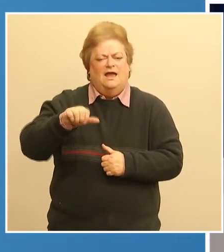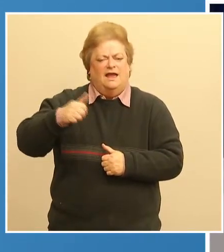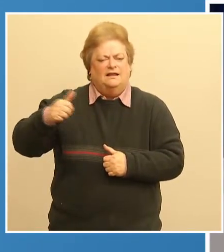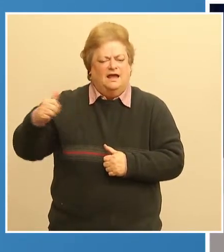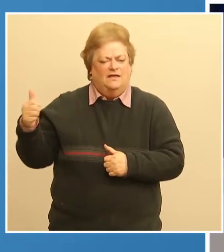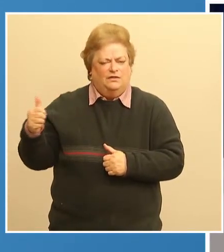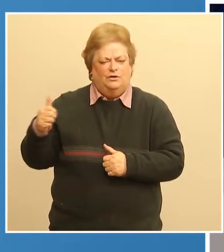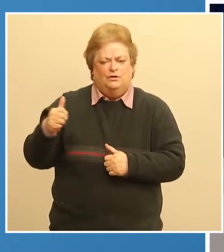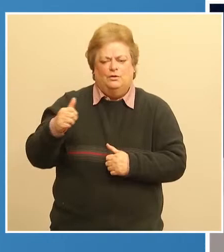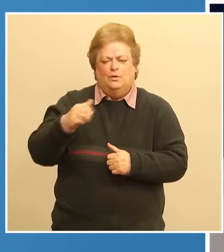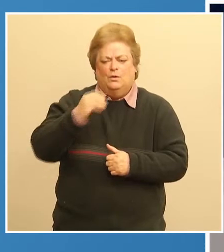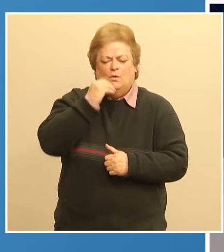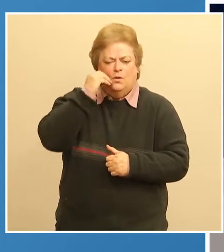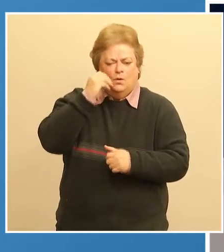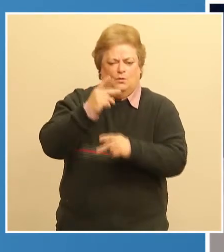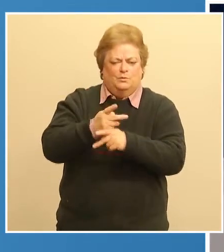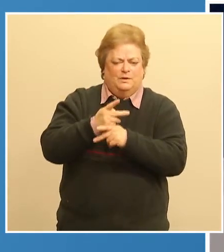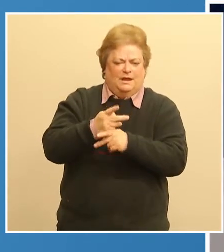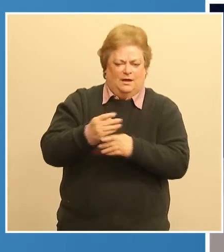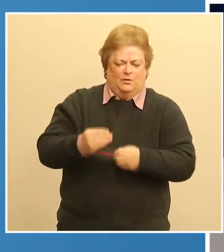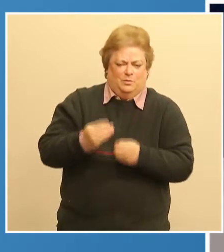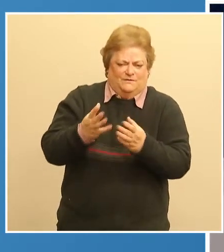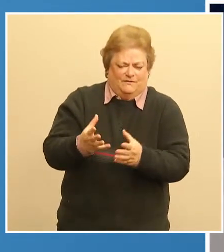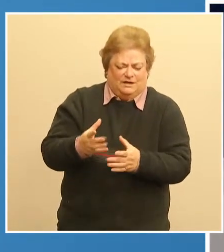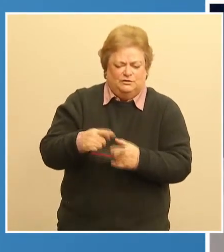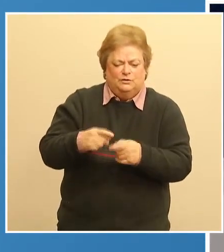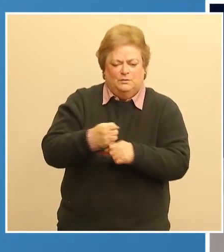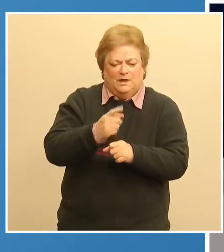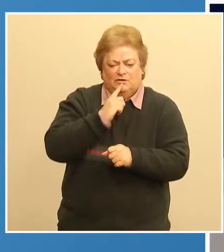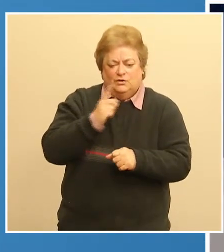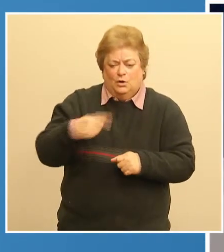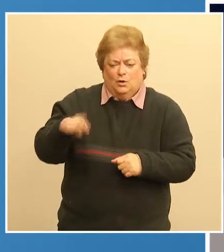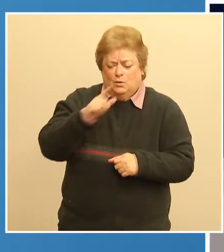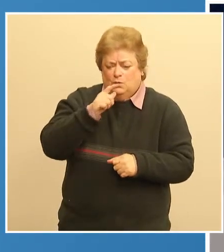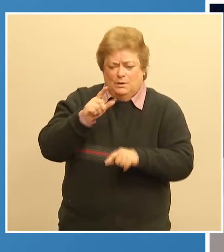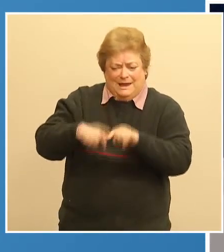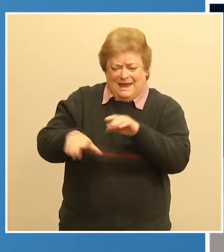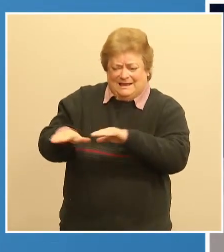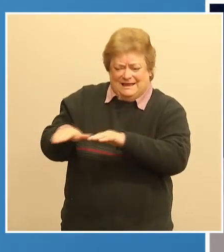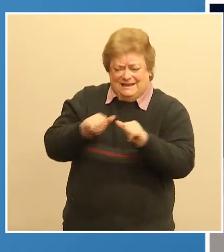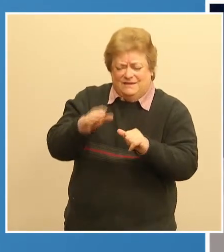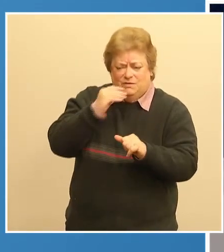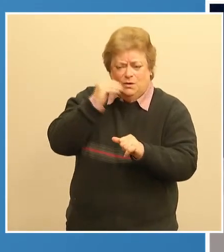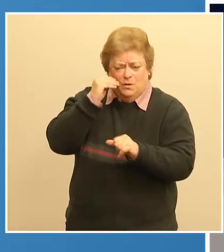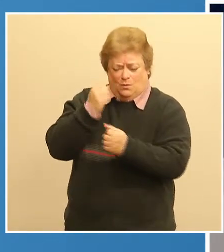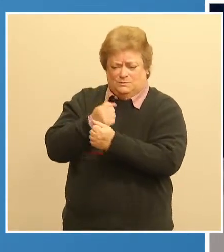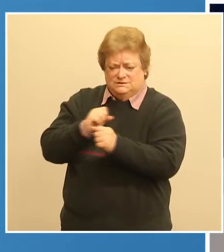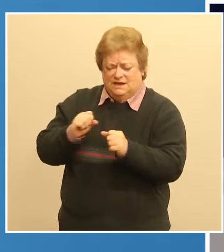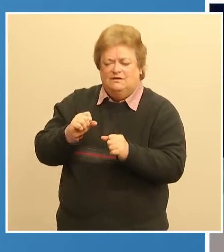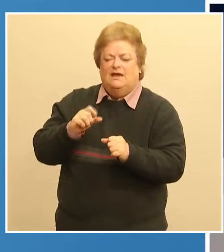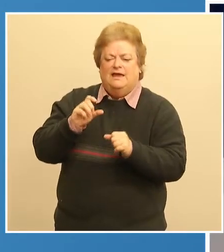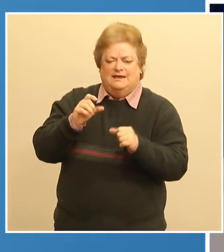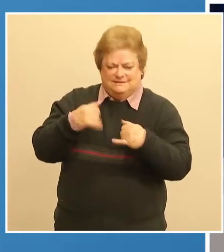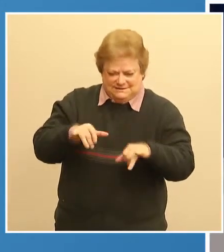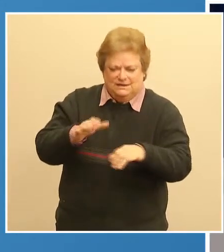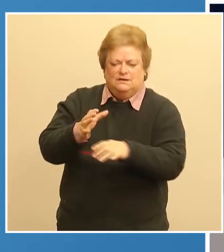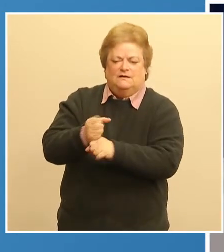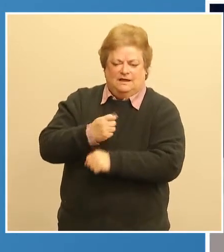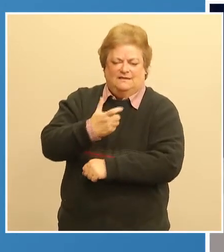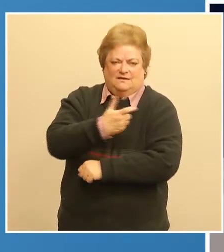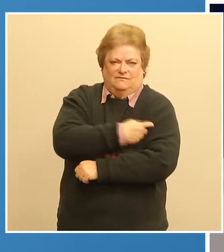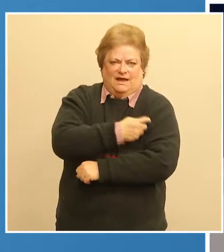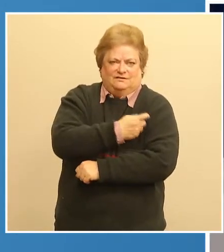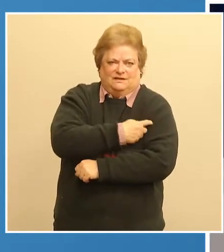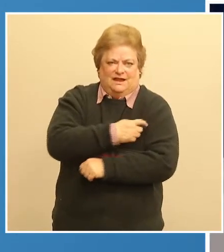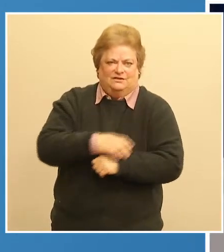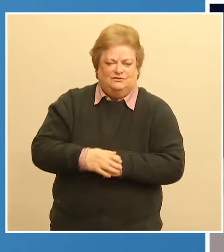local home care providers to ensure that those who are unable to safely leave their homes still have access to being vaccinated. They